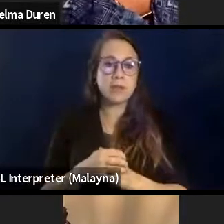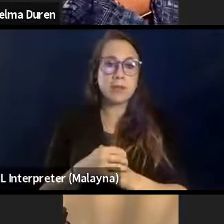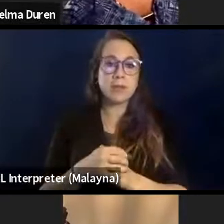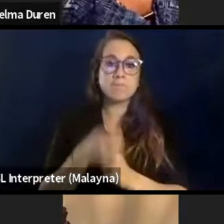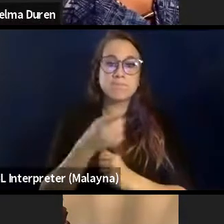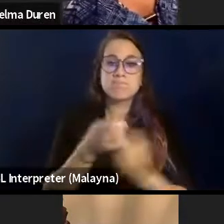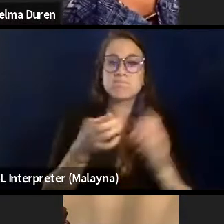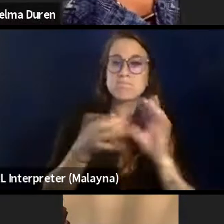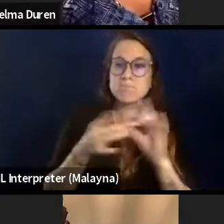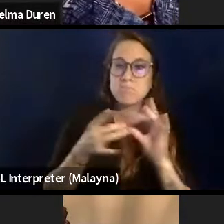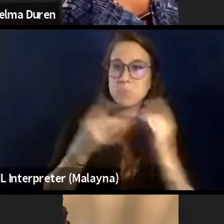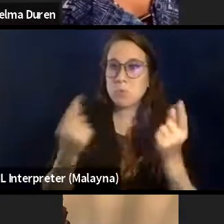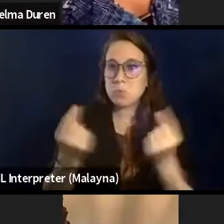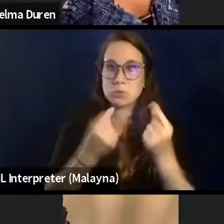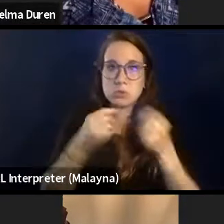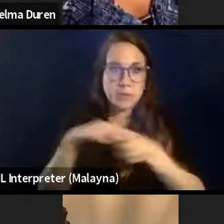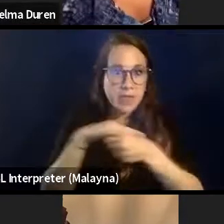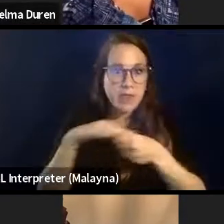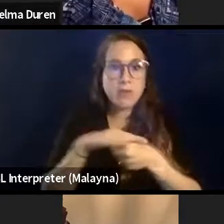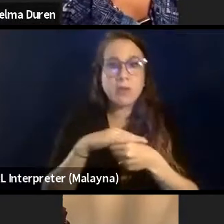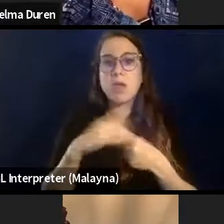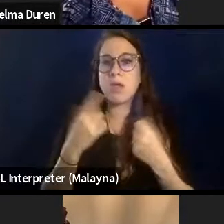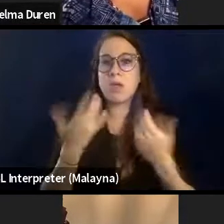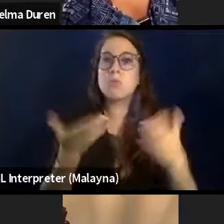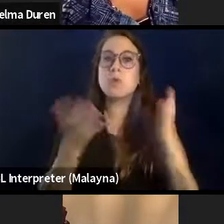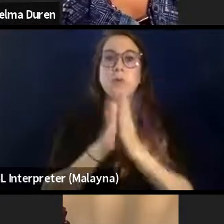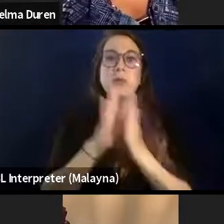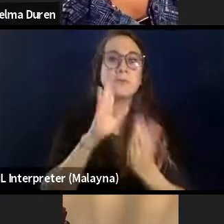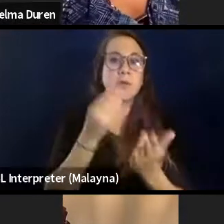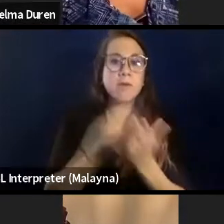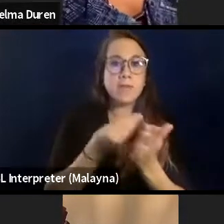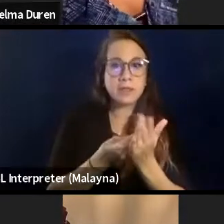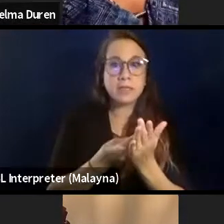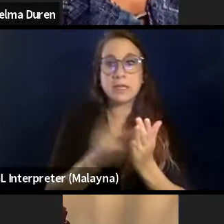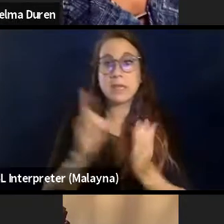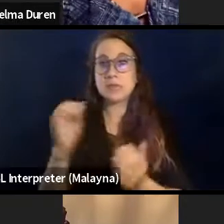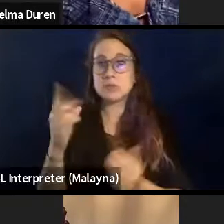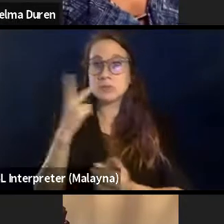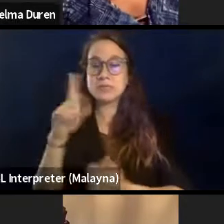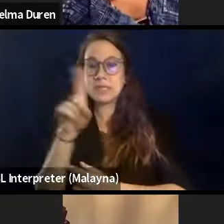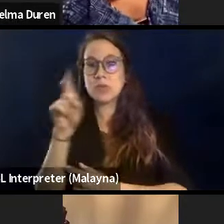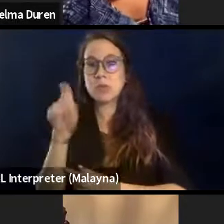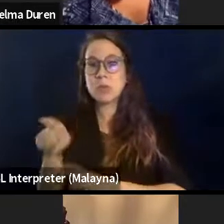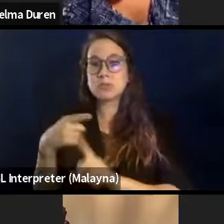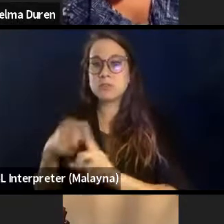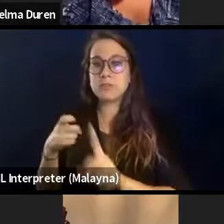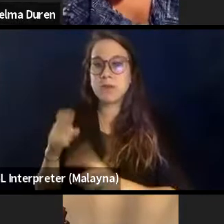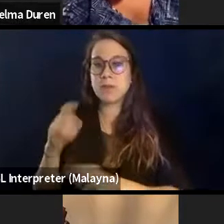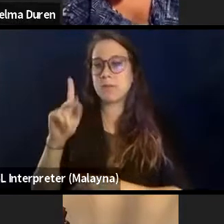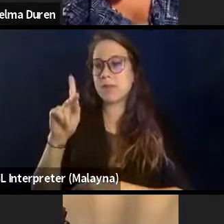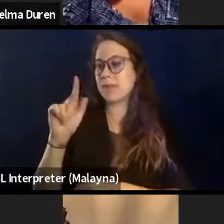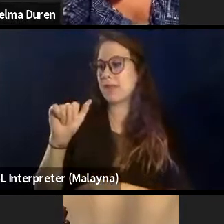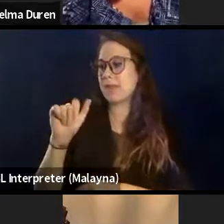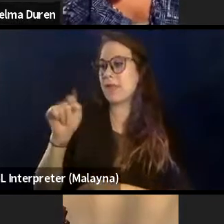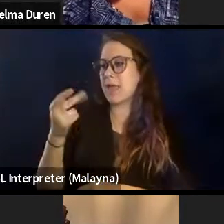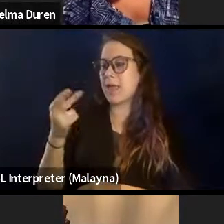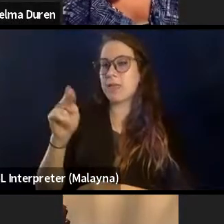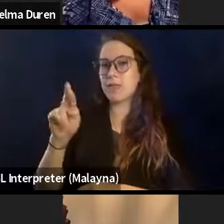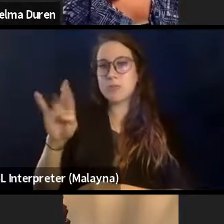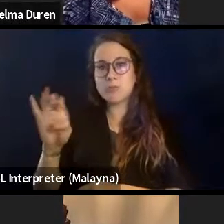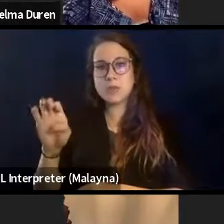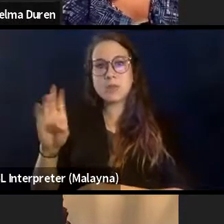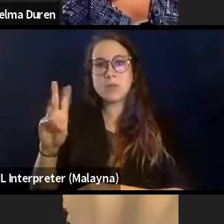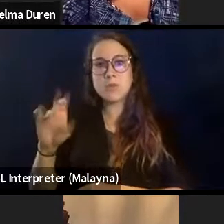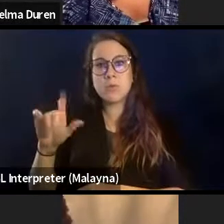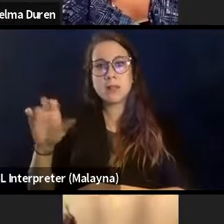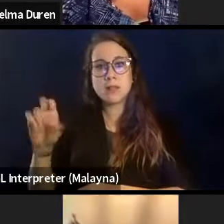do in the area and make her request for funding, I do see a question from Catherine Willis. And so we